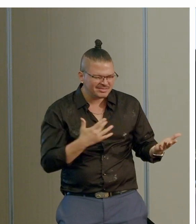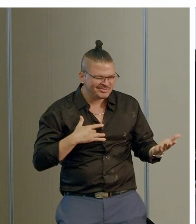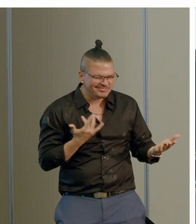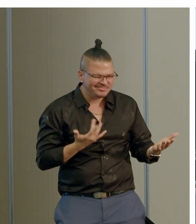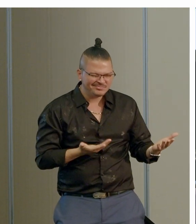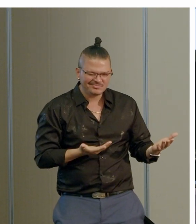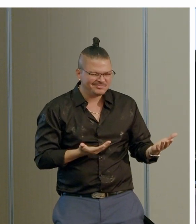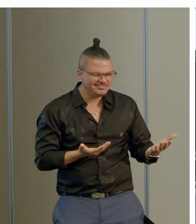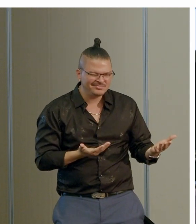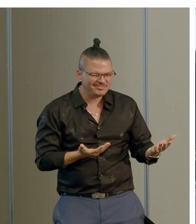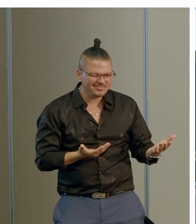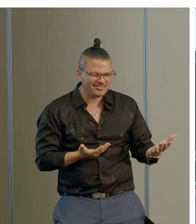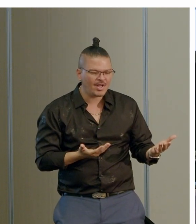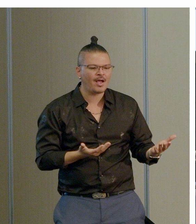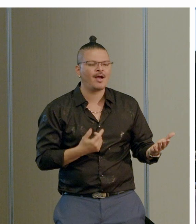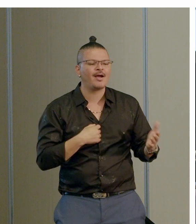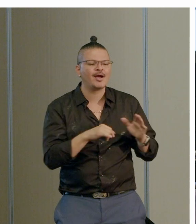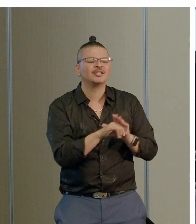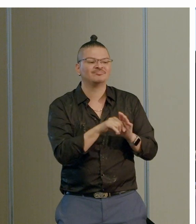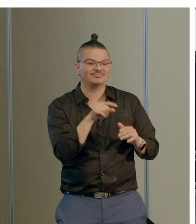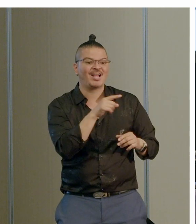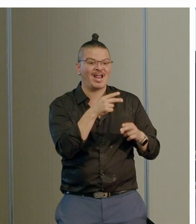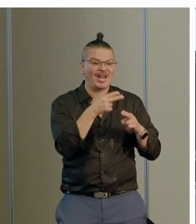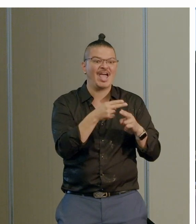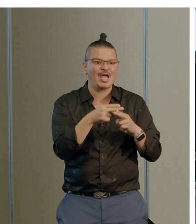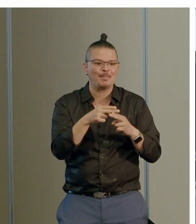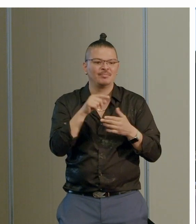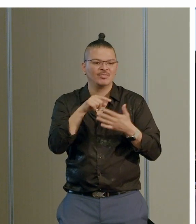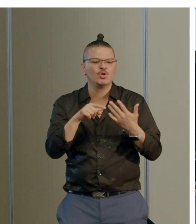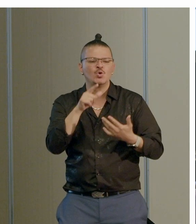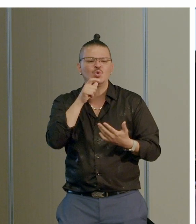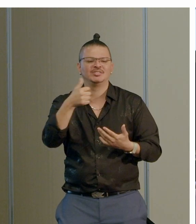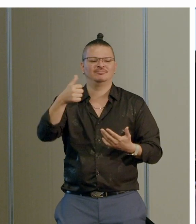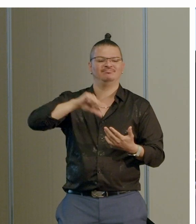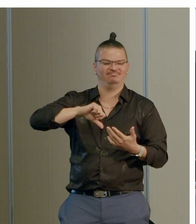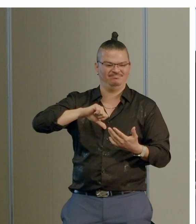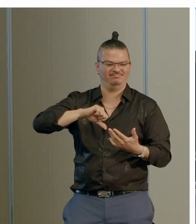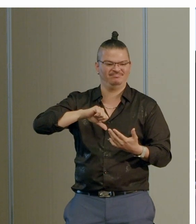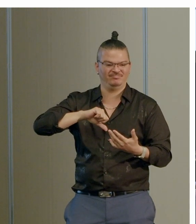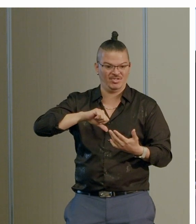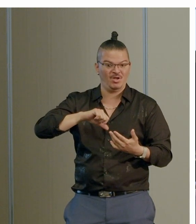voted against it. And I was kind of surprised. One of them was an accessibility advocate